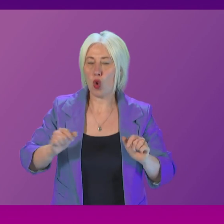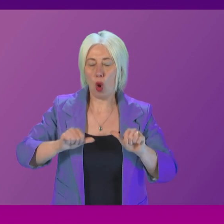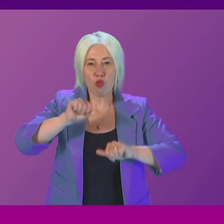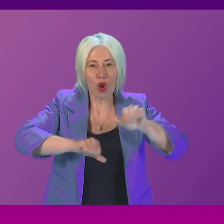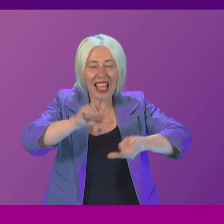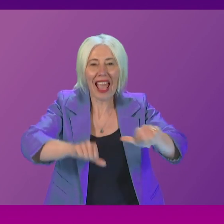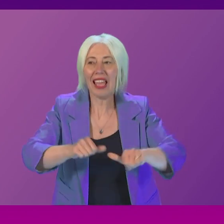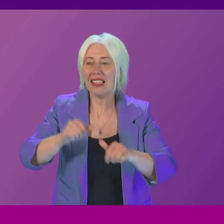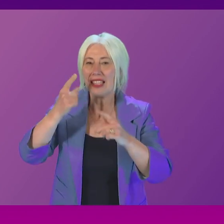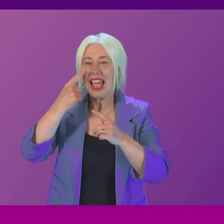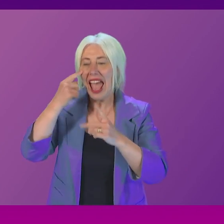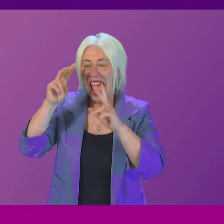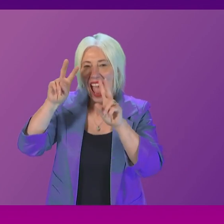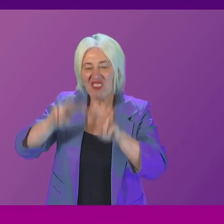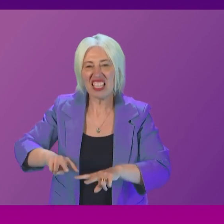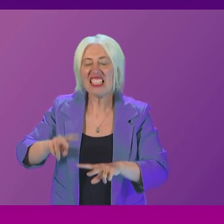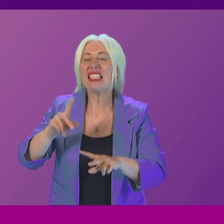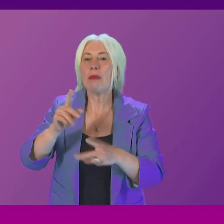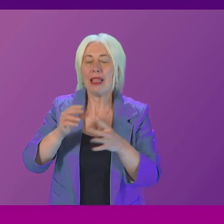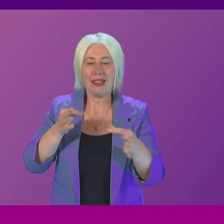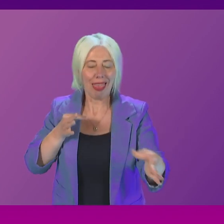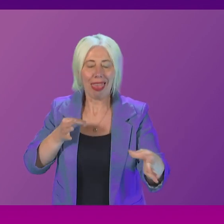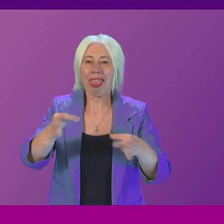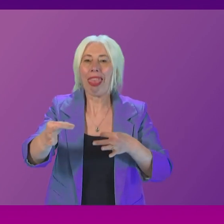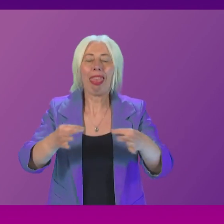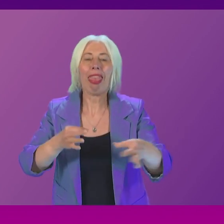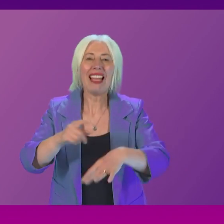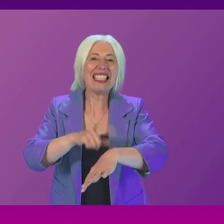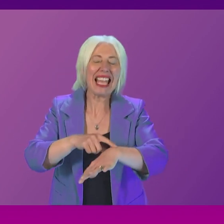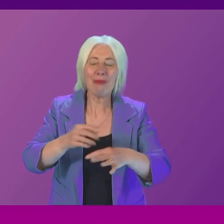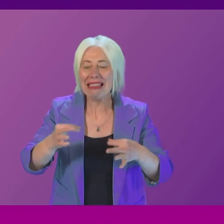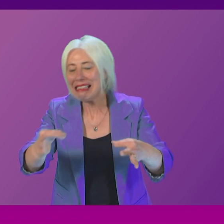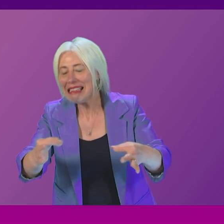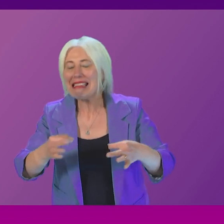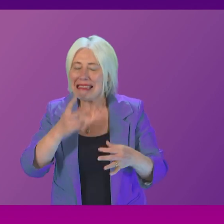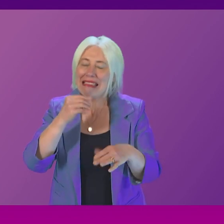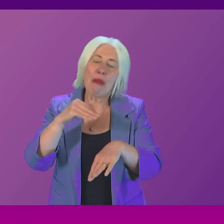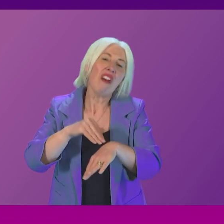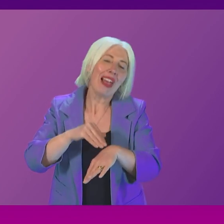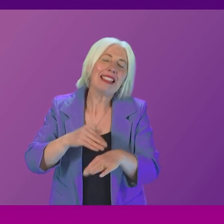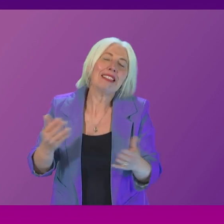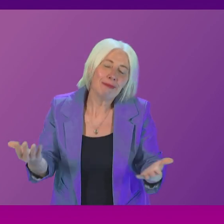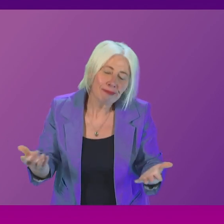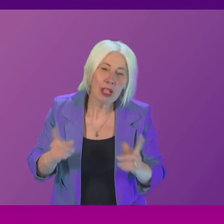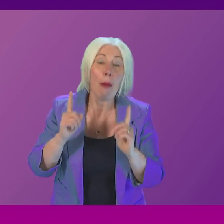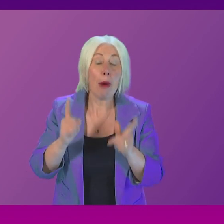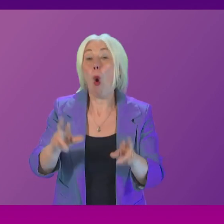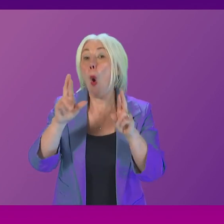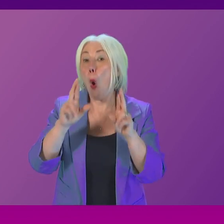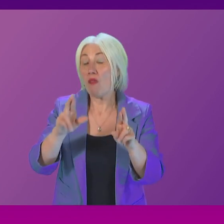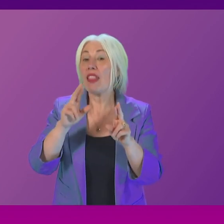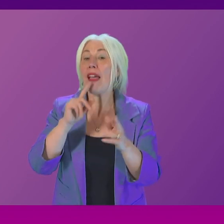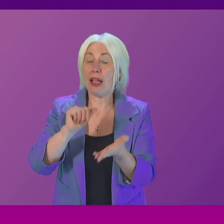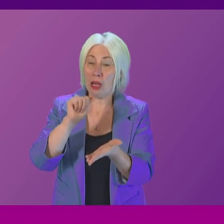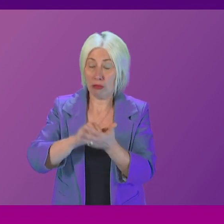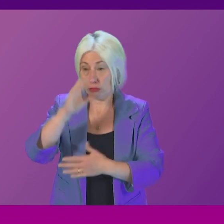evidence-taking timelines can therefore or will therefore be affected. But I hope I can give an absolute